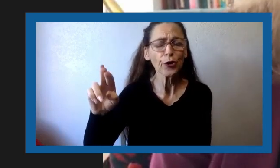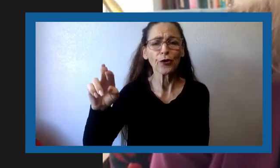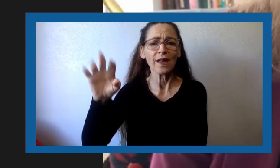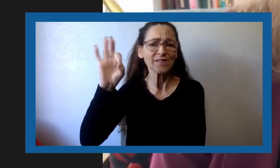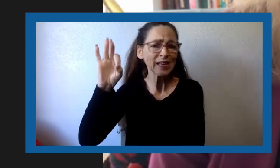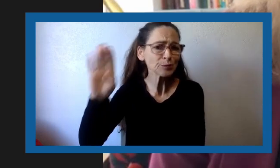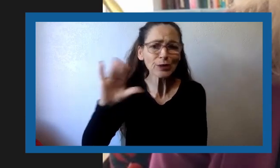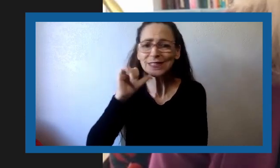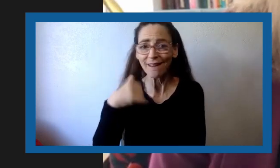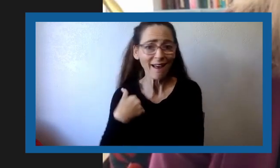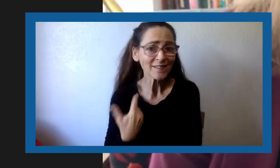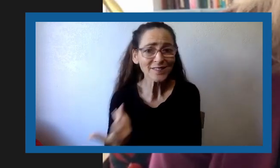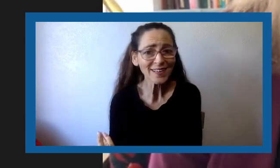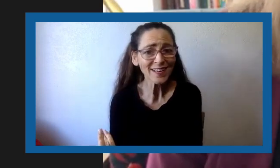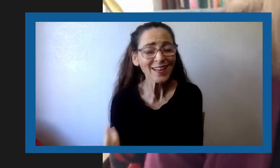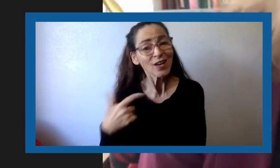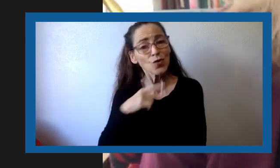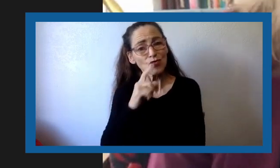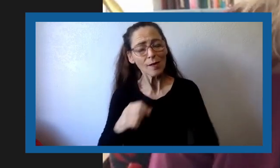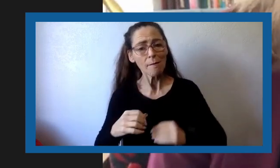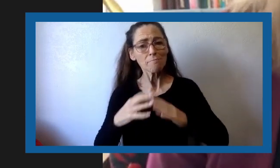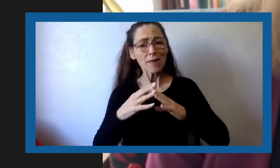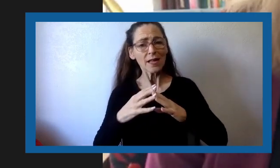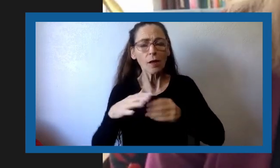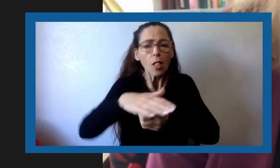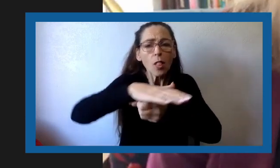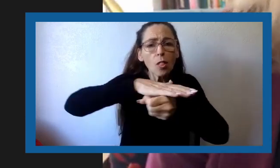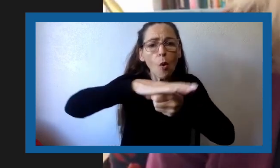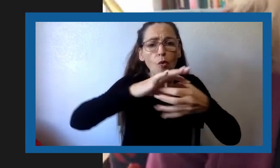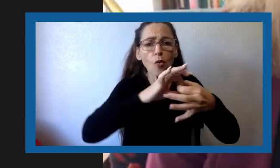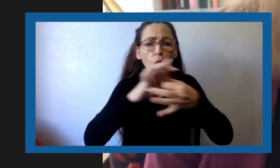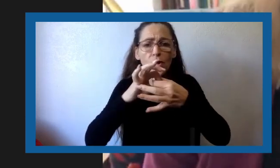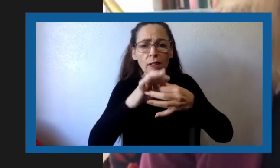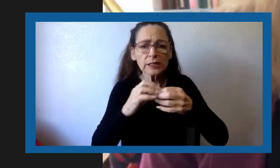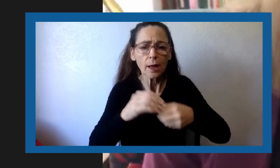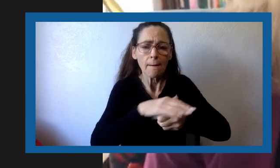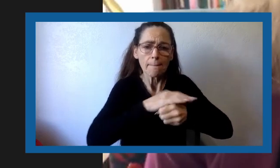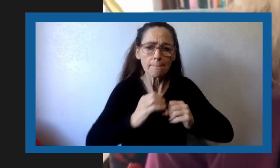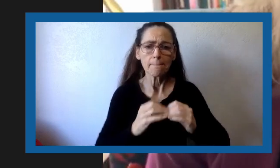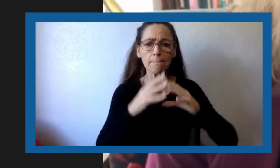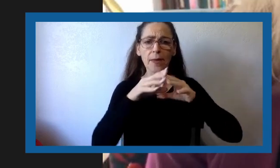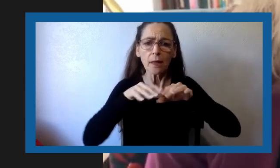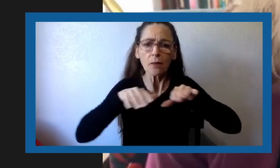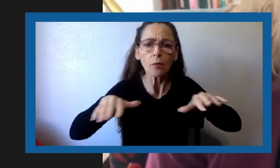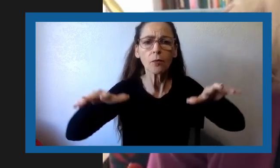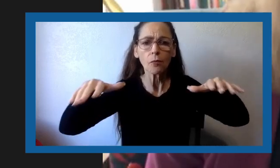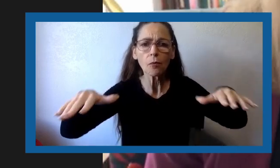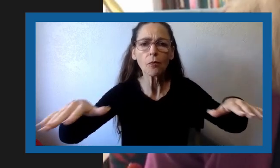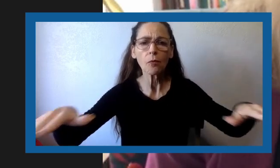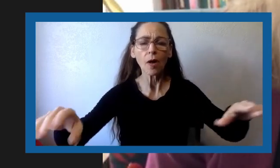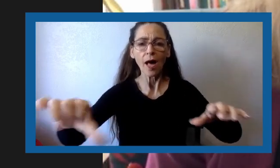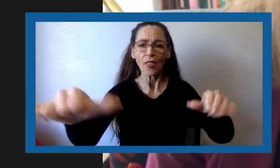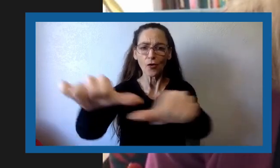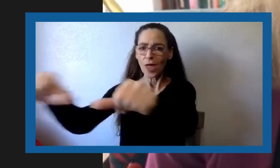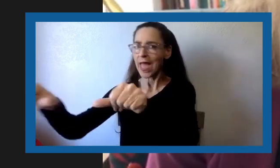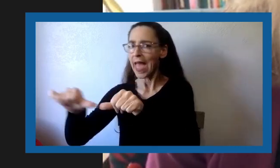this. You really had to kind of build local relationships and then build relationships with some of the few